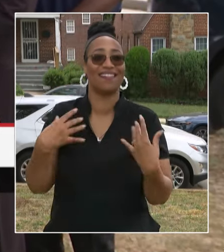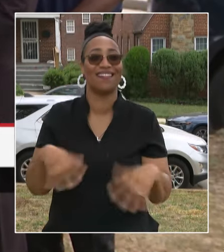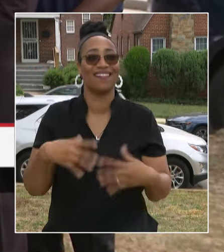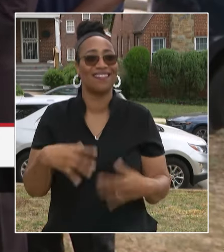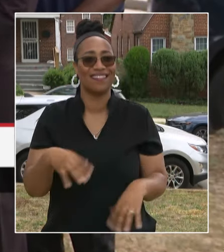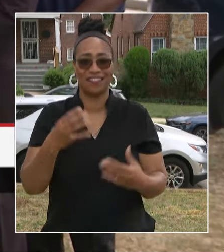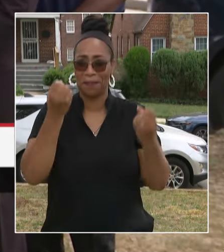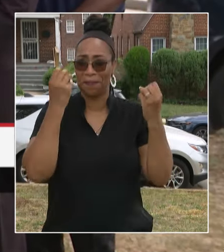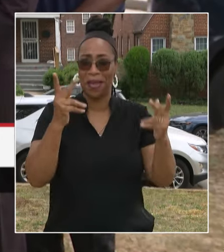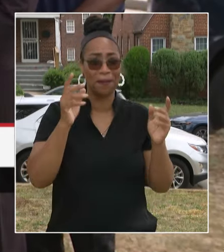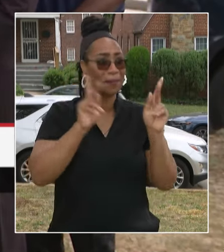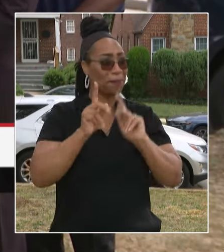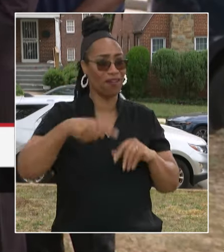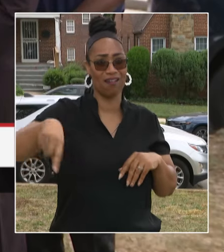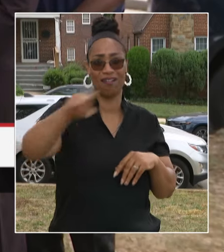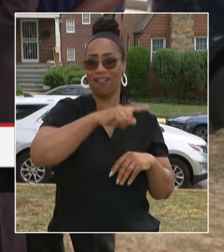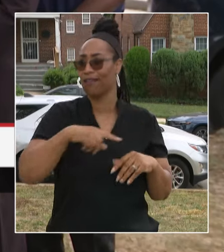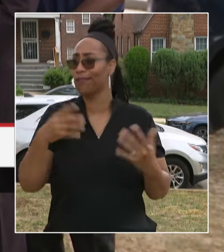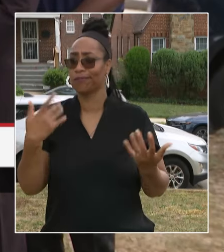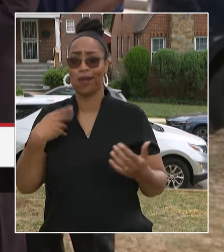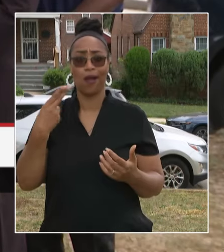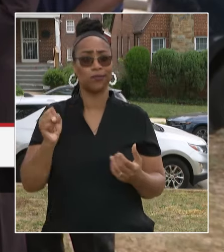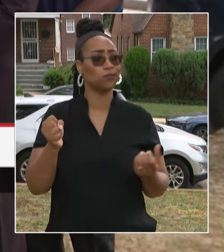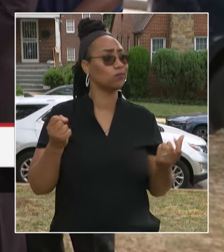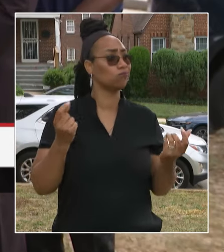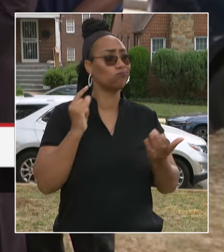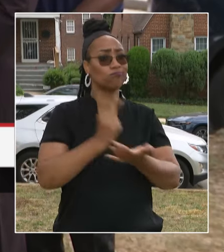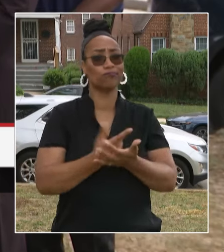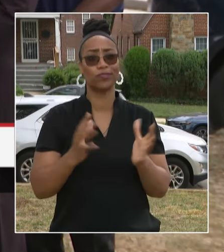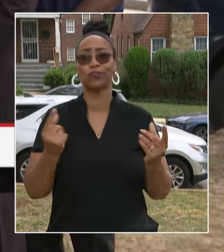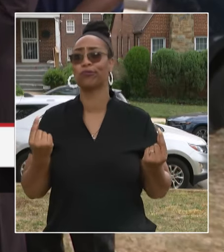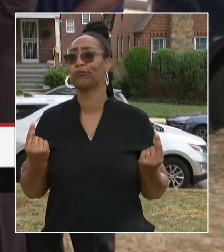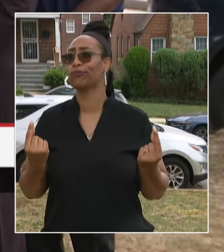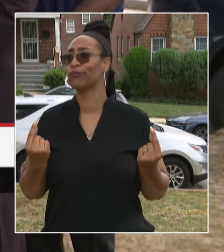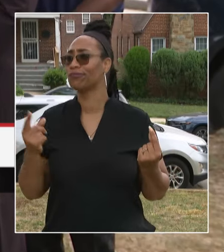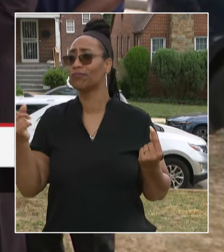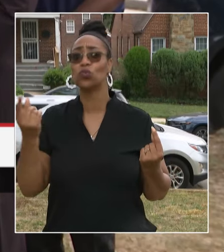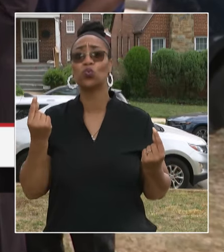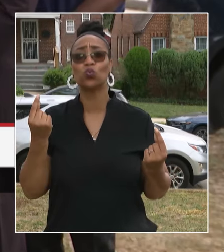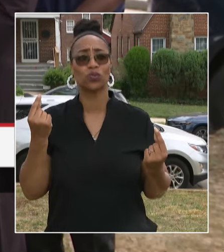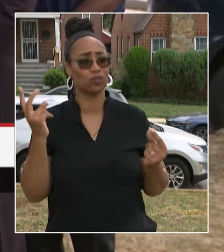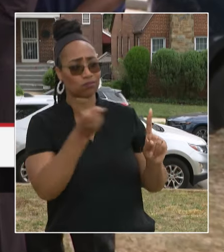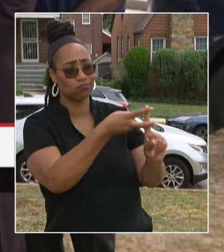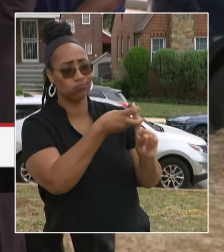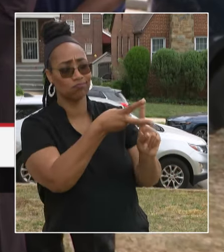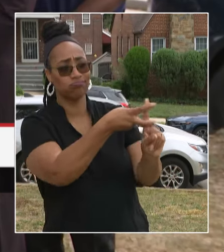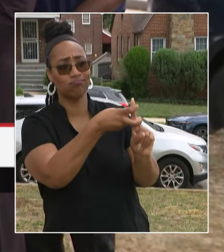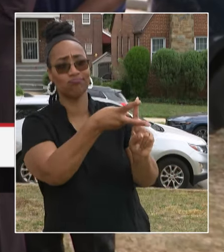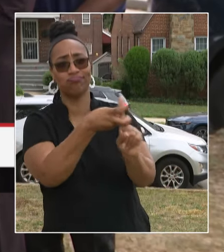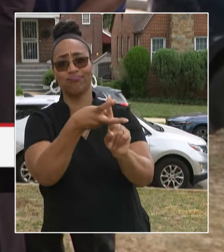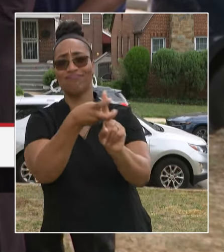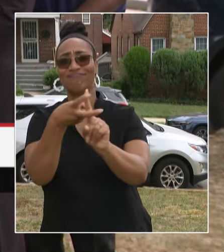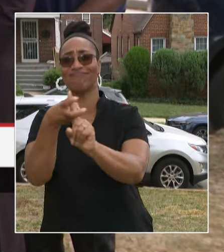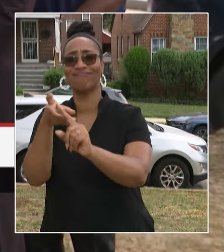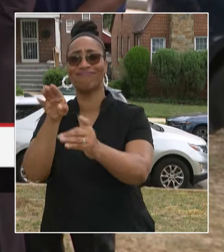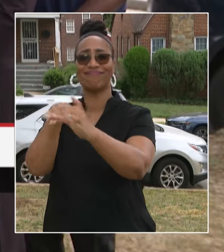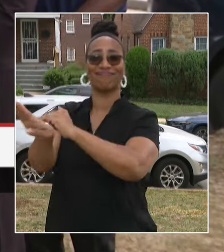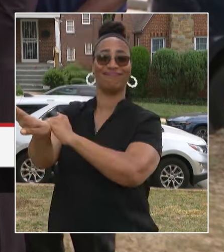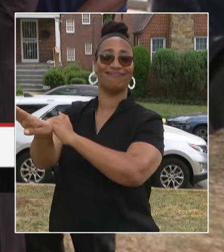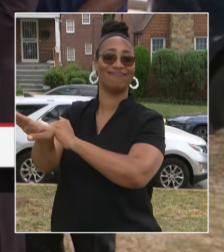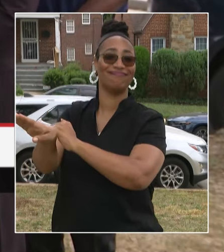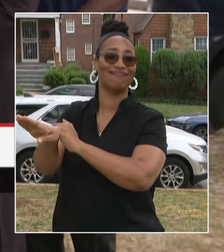college, going into the world of work, which are the things that we're still working on today. I have a lot of our cousins here that are in